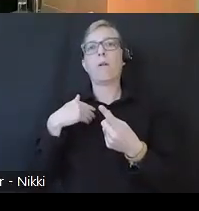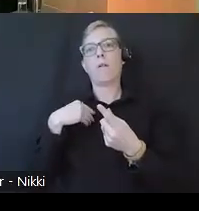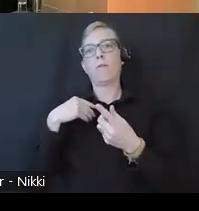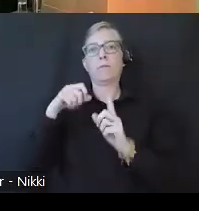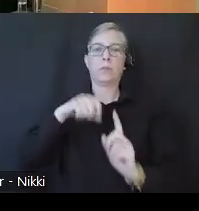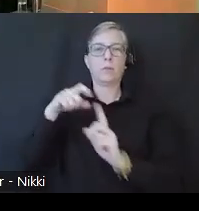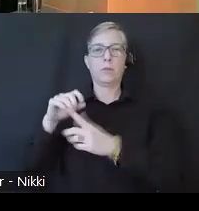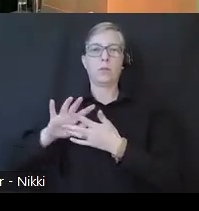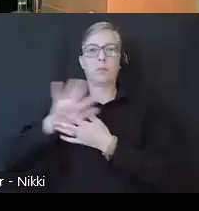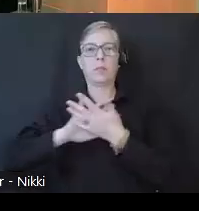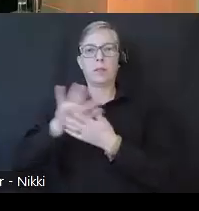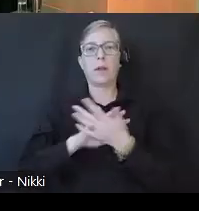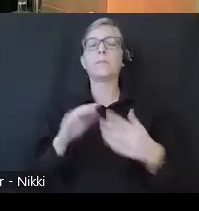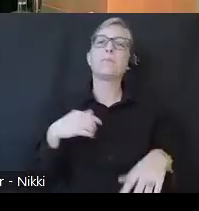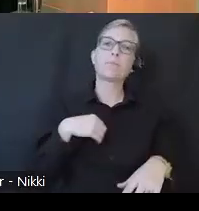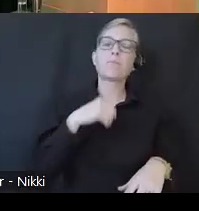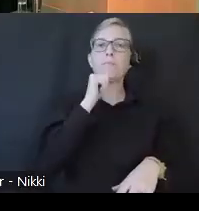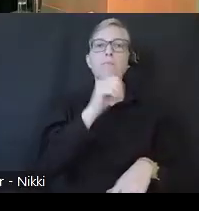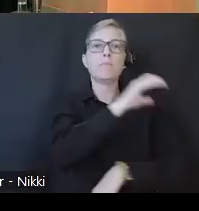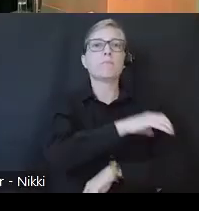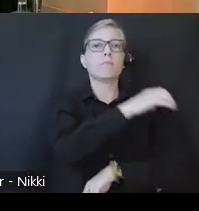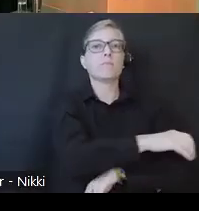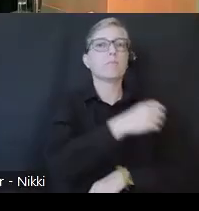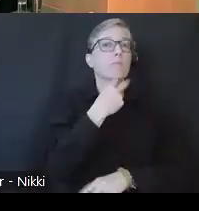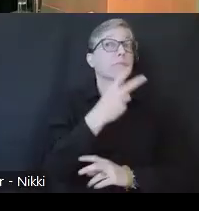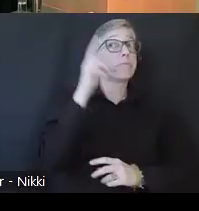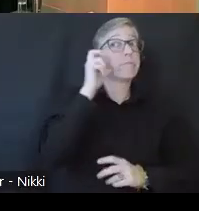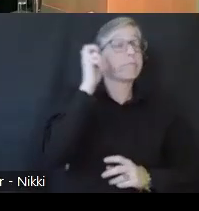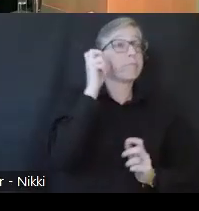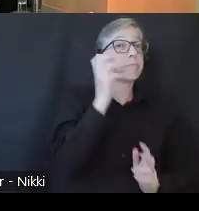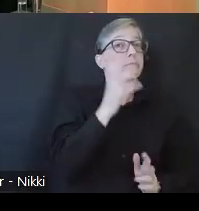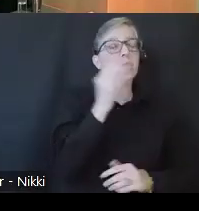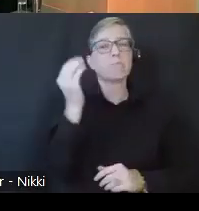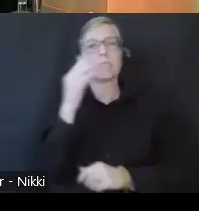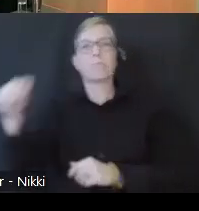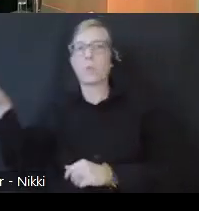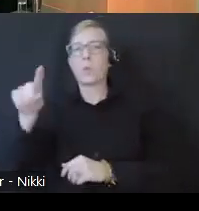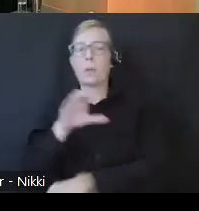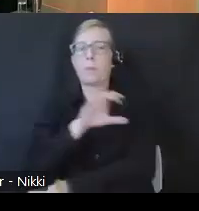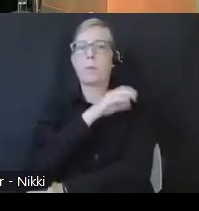voice hearers and individuals at clinical high risk showing the same pattern of results.